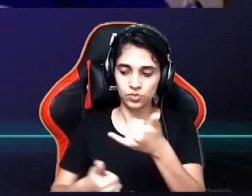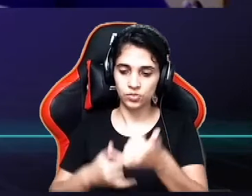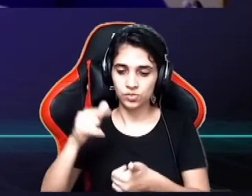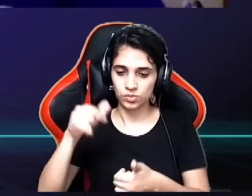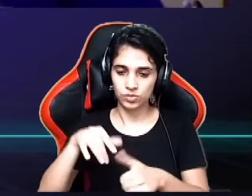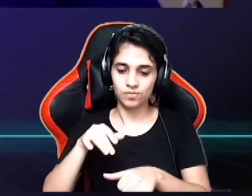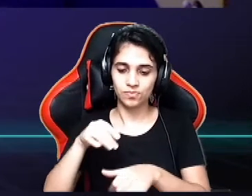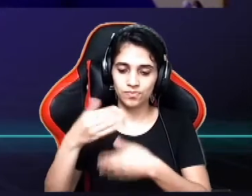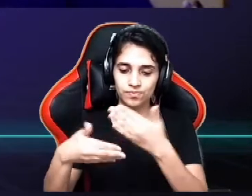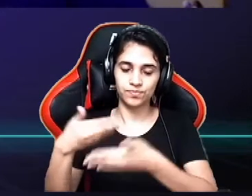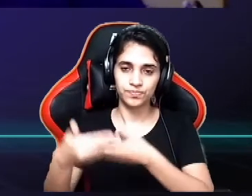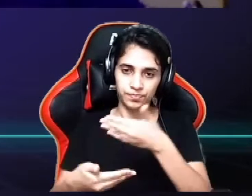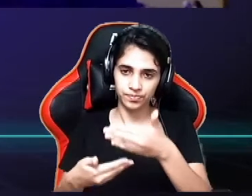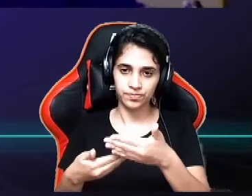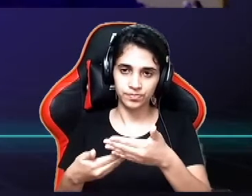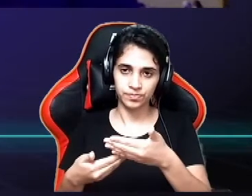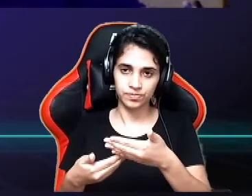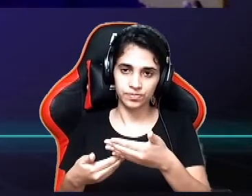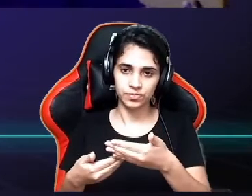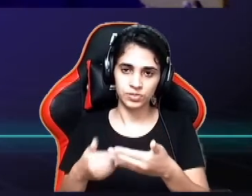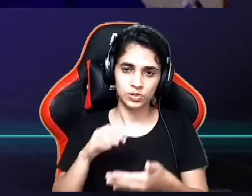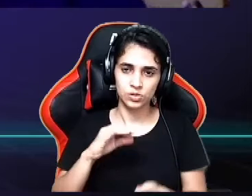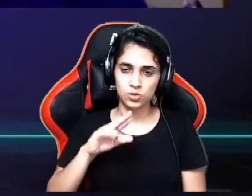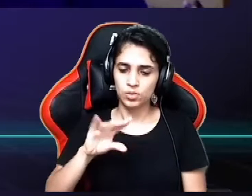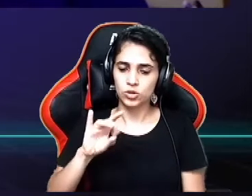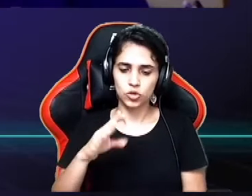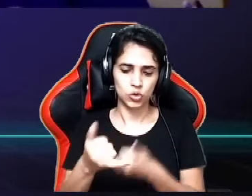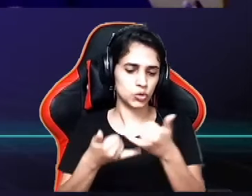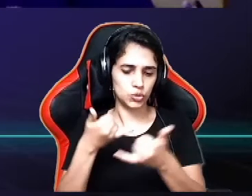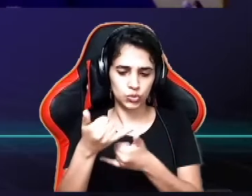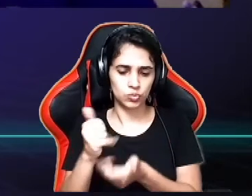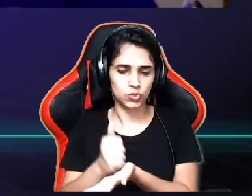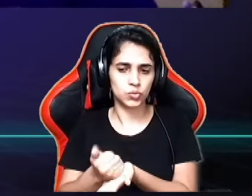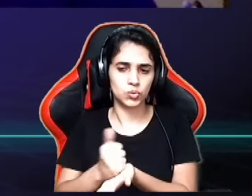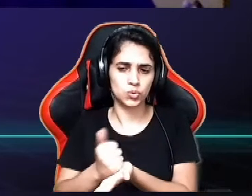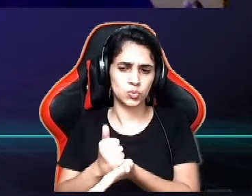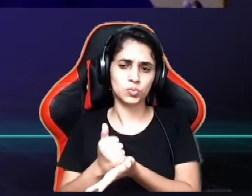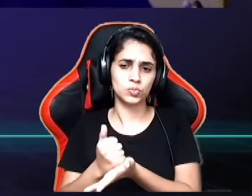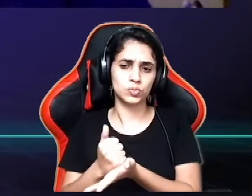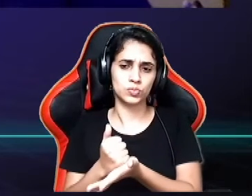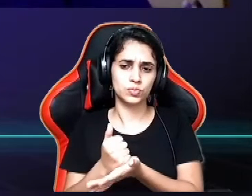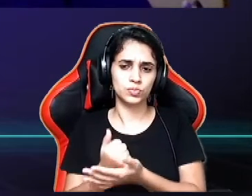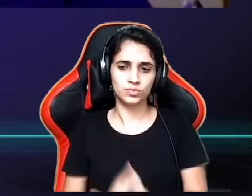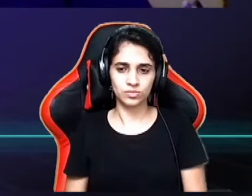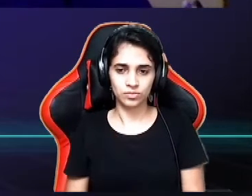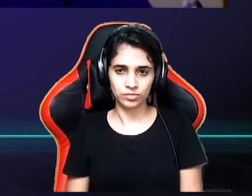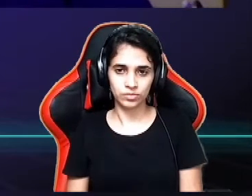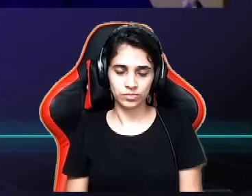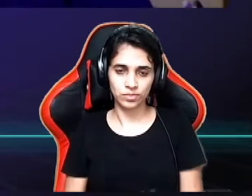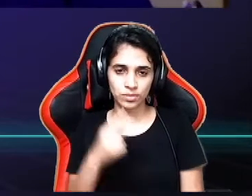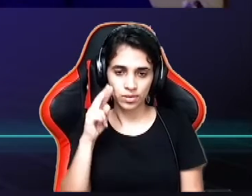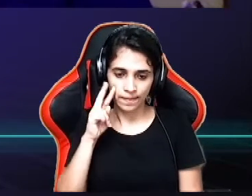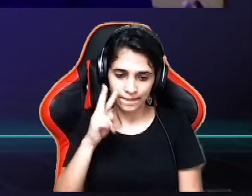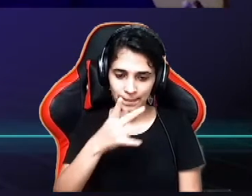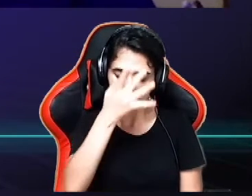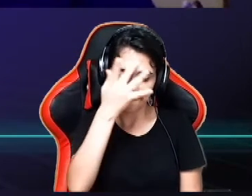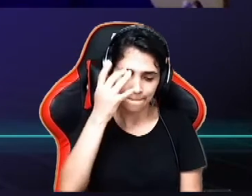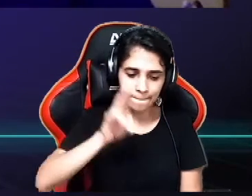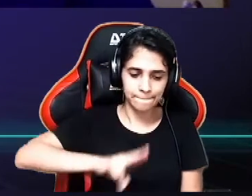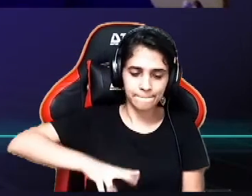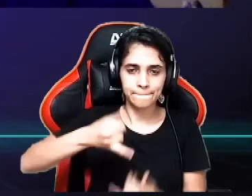being entertainment, it brings much more than just the playing itself. You look at